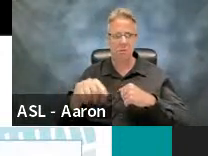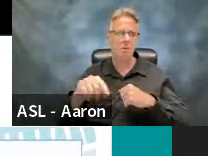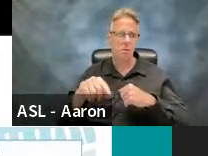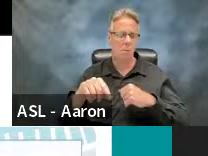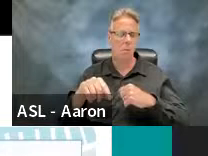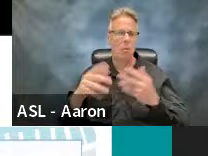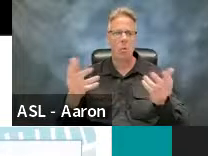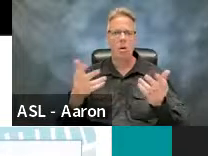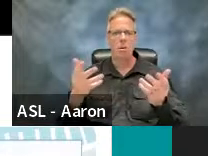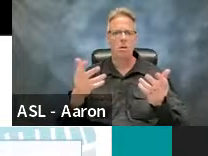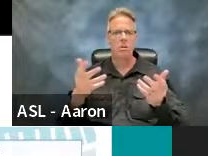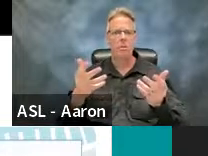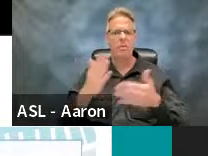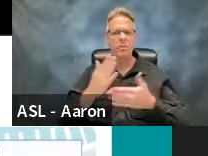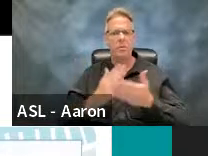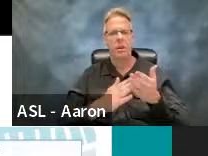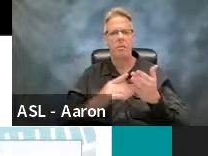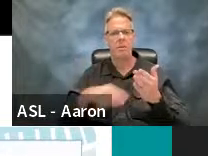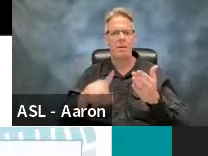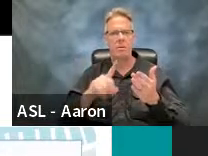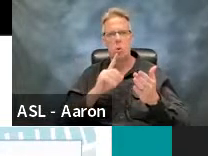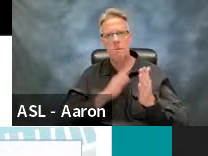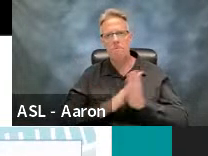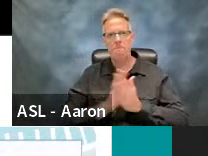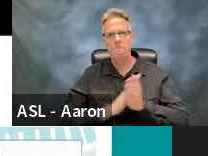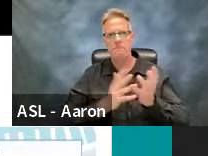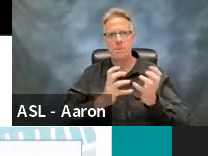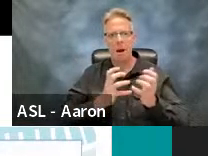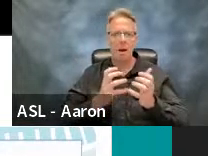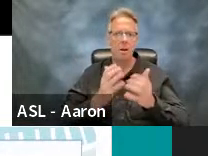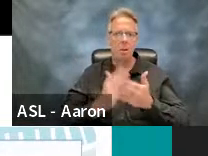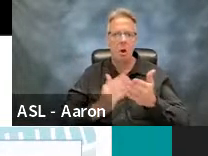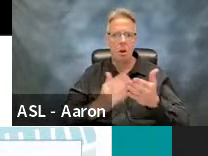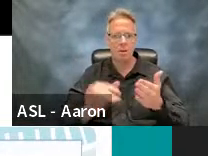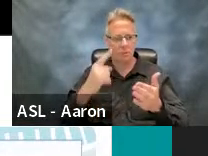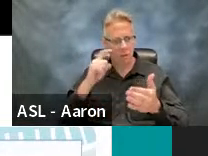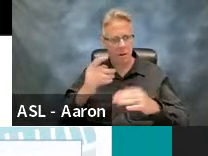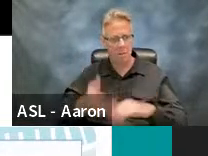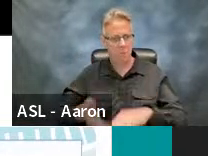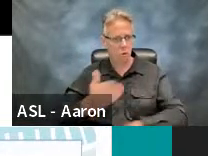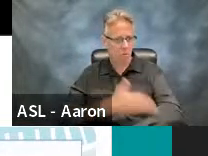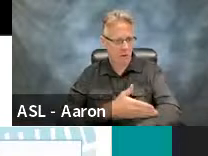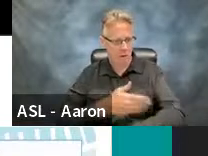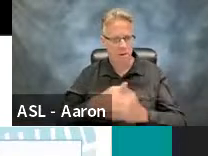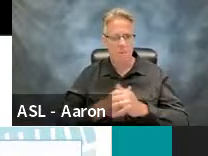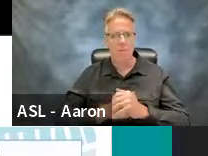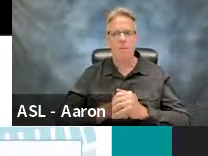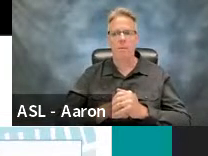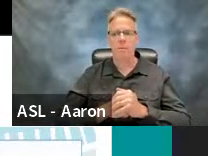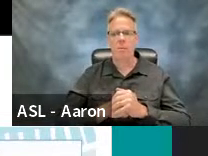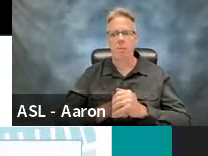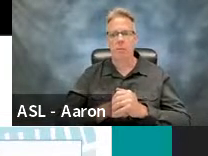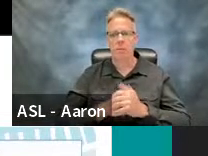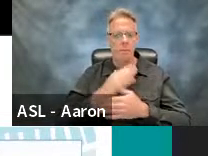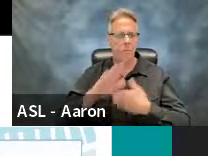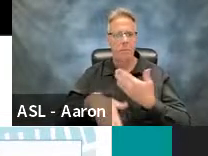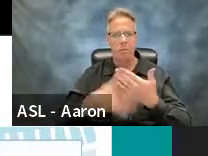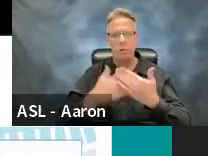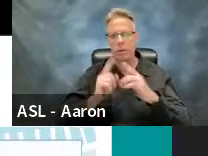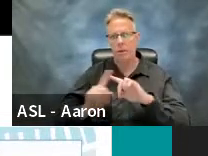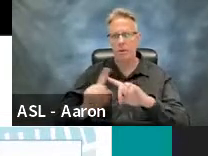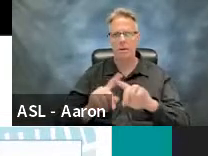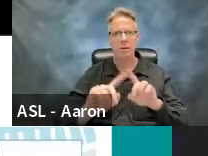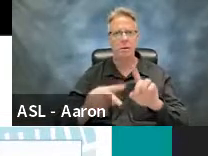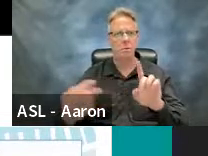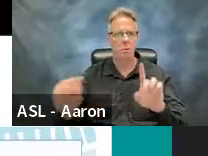What are some of the desired elements that need improvement? From all of those perspectives, we were talking